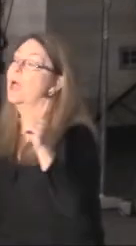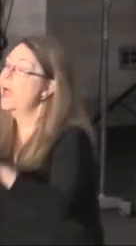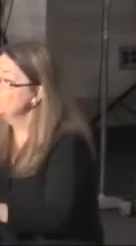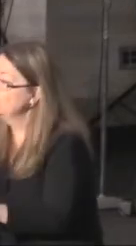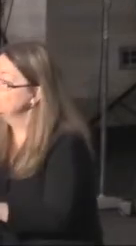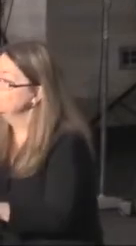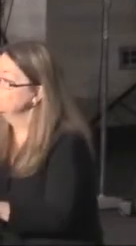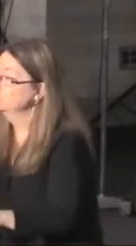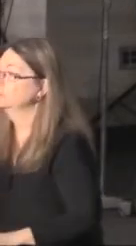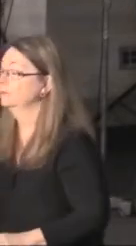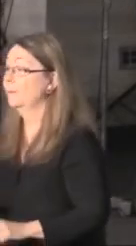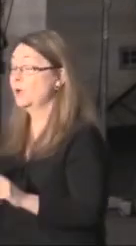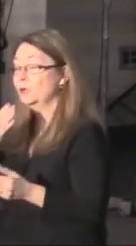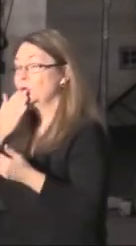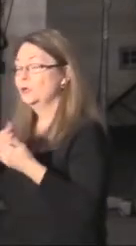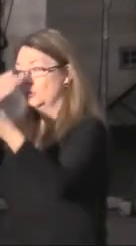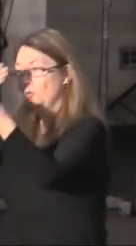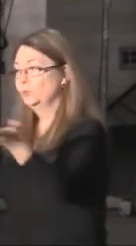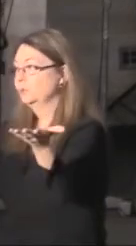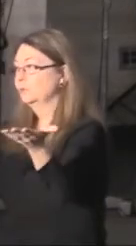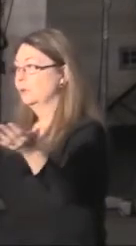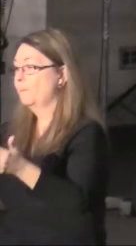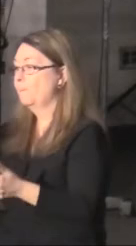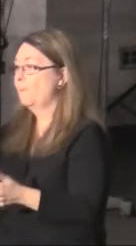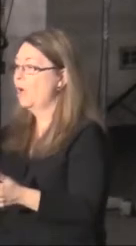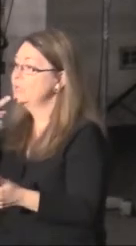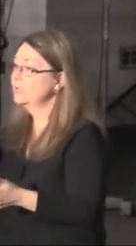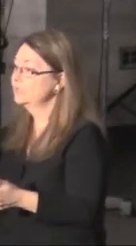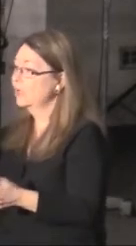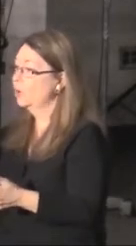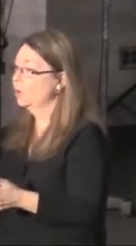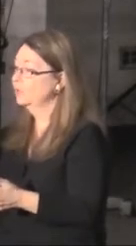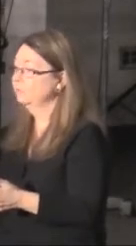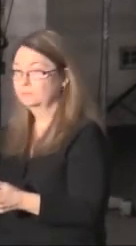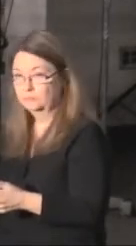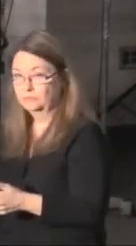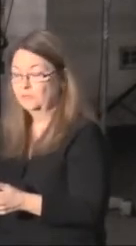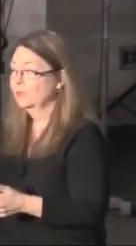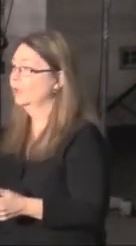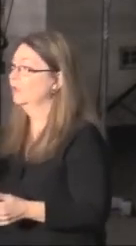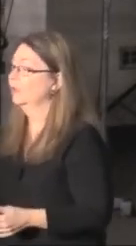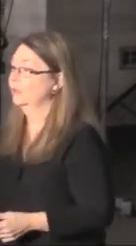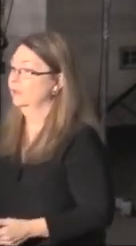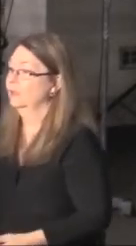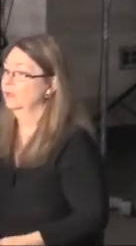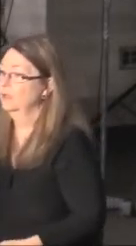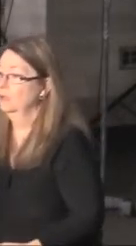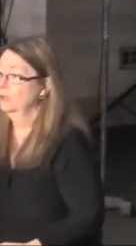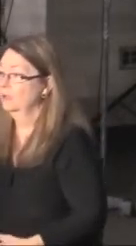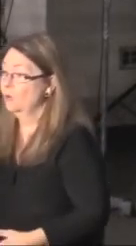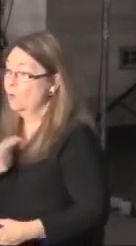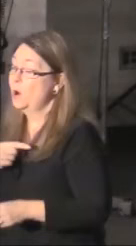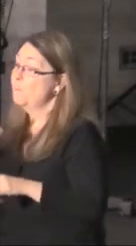happen. But there's good news. Paul says in 2 Corinthians 4:9, we are persecuted, but we are not forsaken. Paul